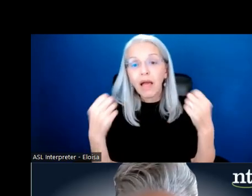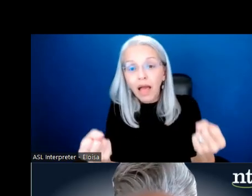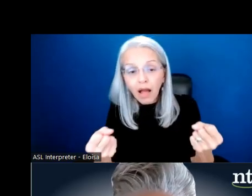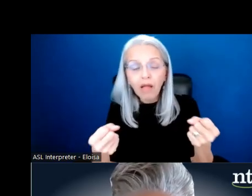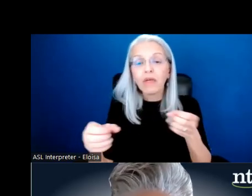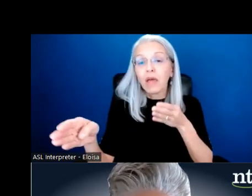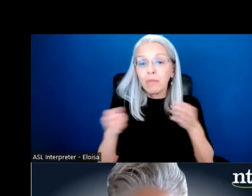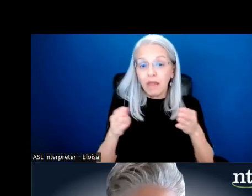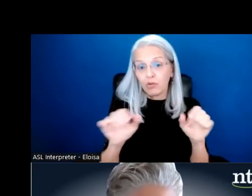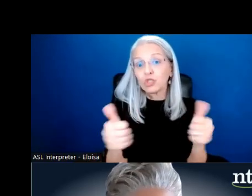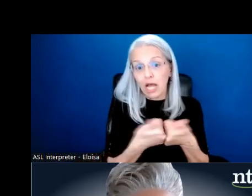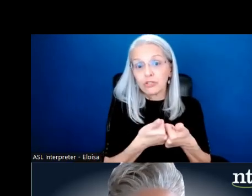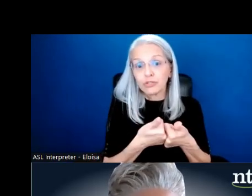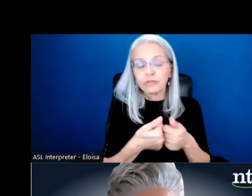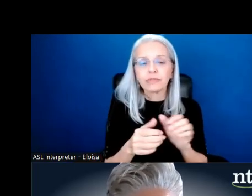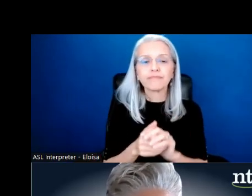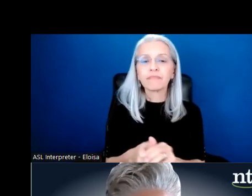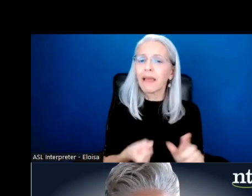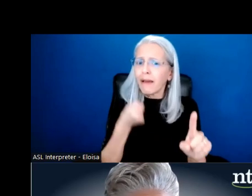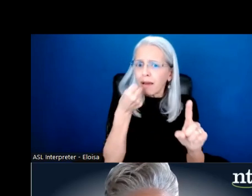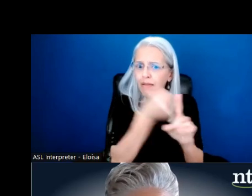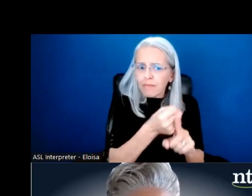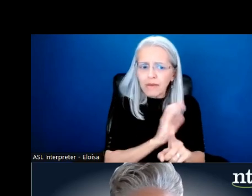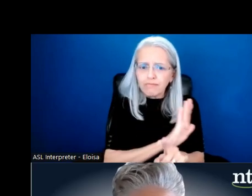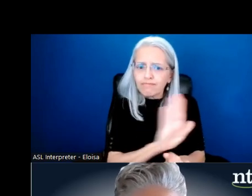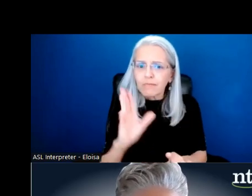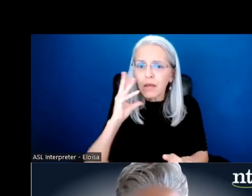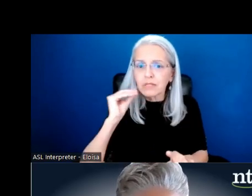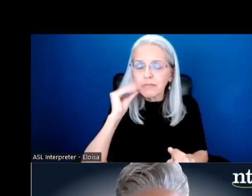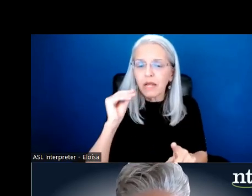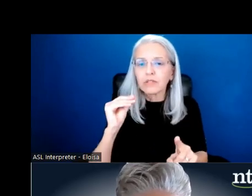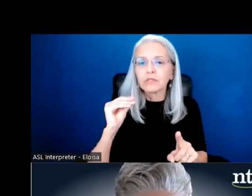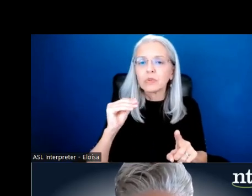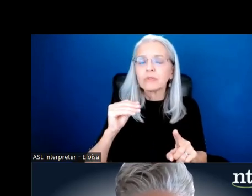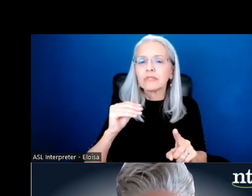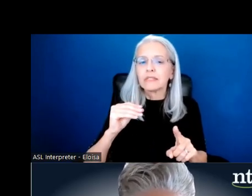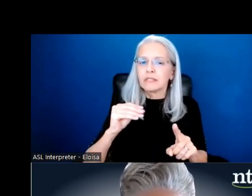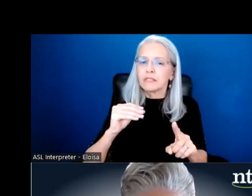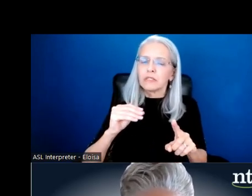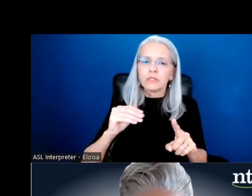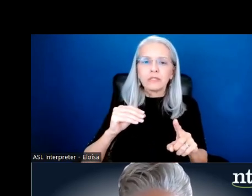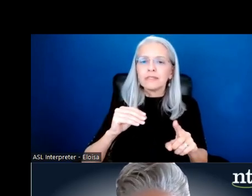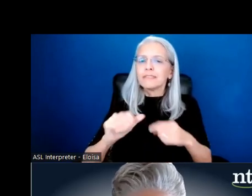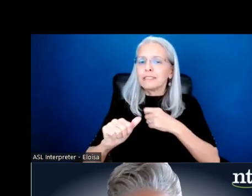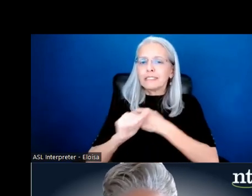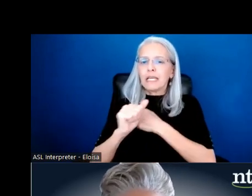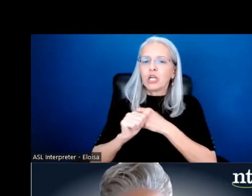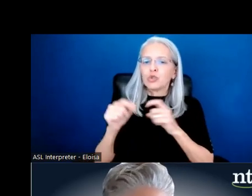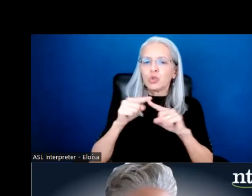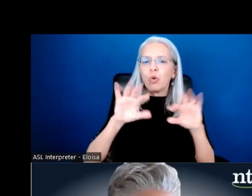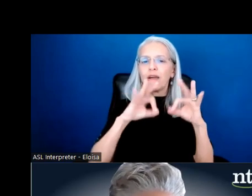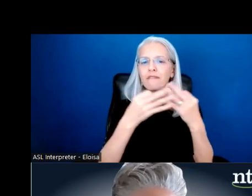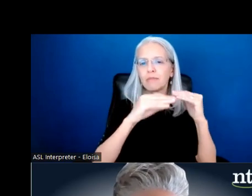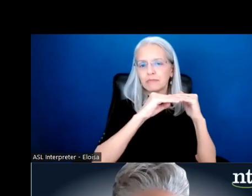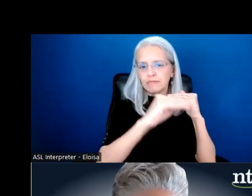behavioral challenges. The impact of these experiences compromise family stability and well-being and